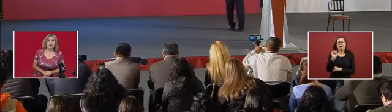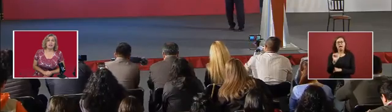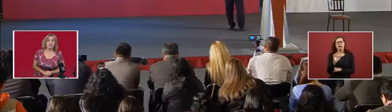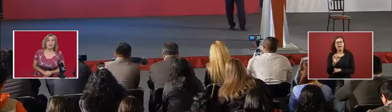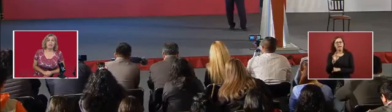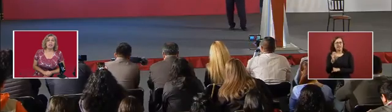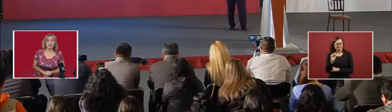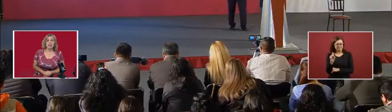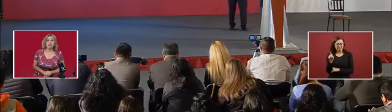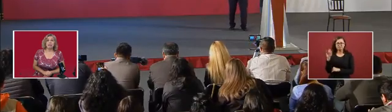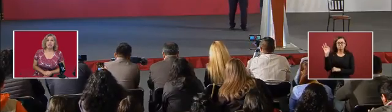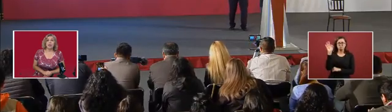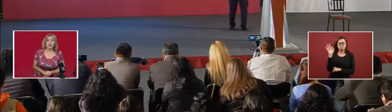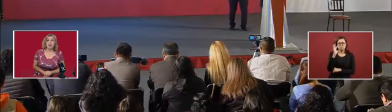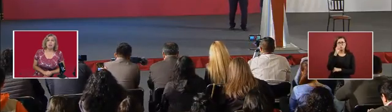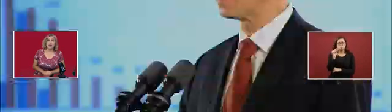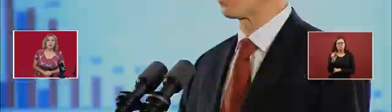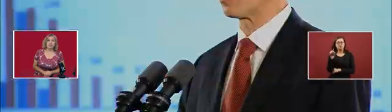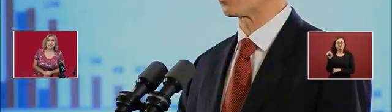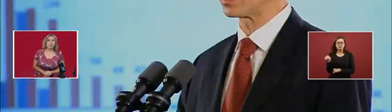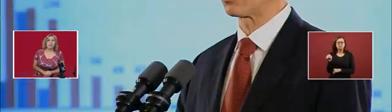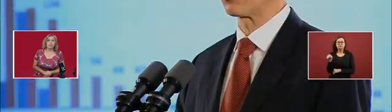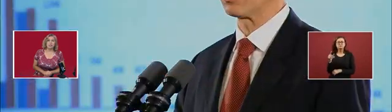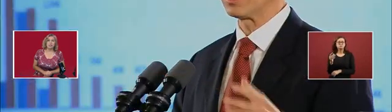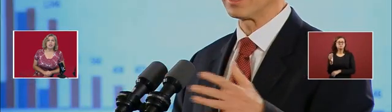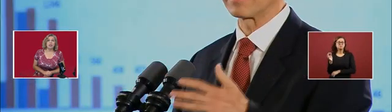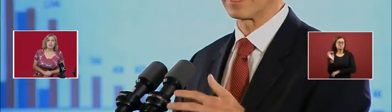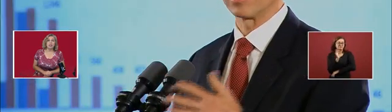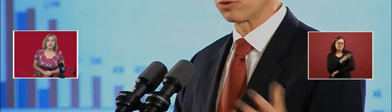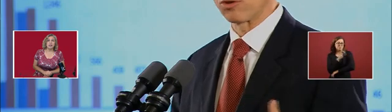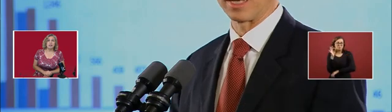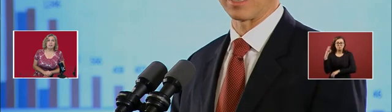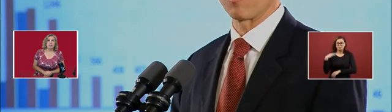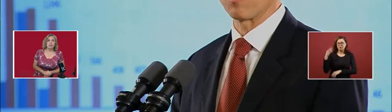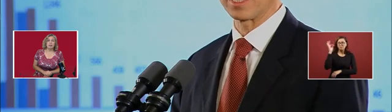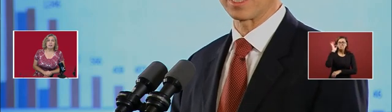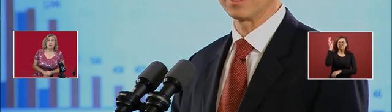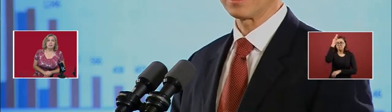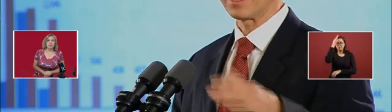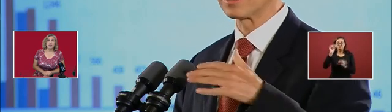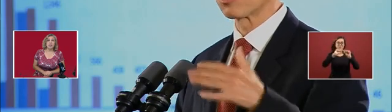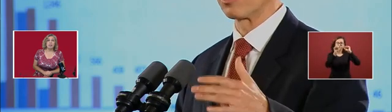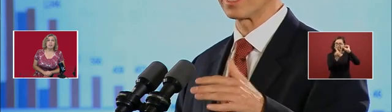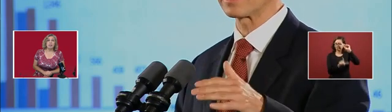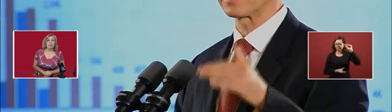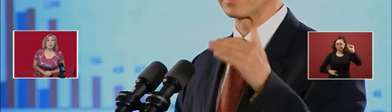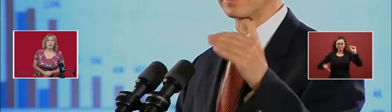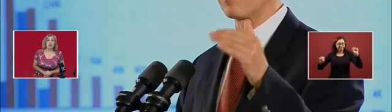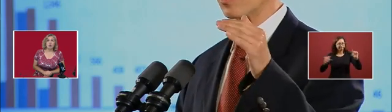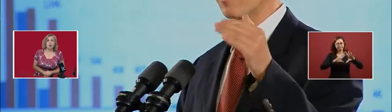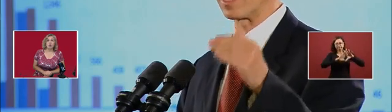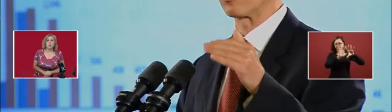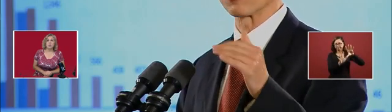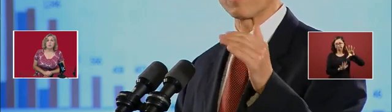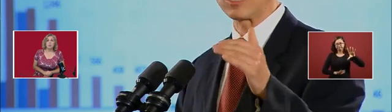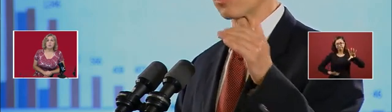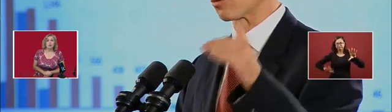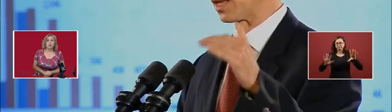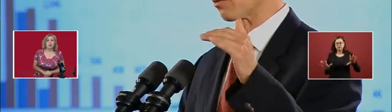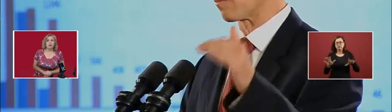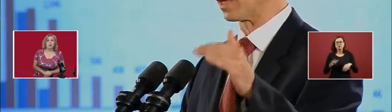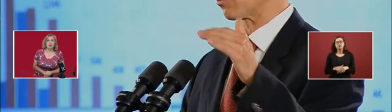dengue 1, 2, 3, 4. Second, the dengue is transmitted via mosquitoes,